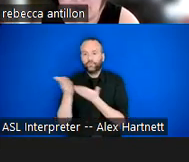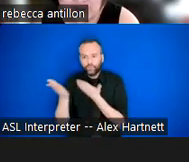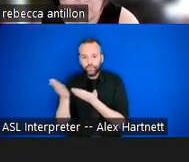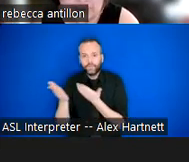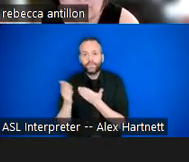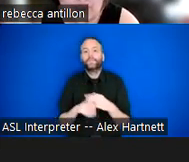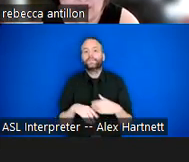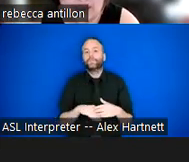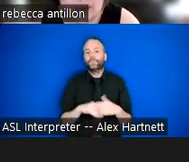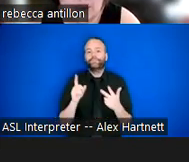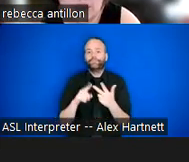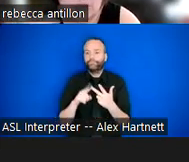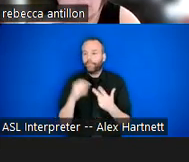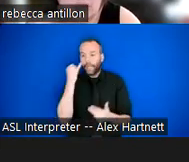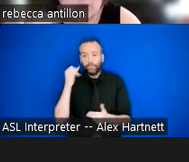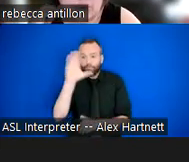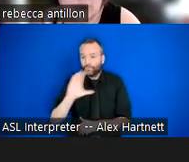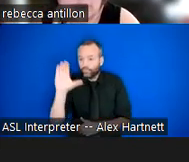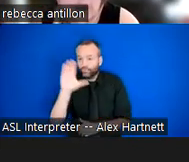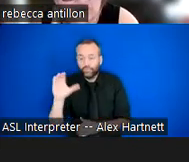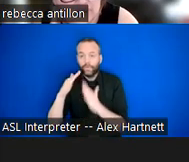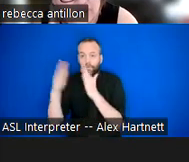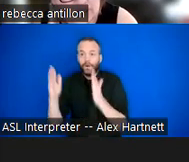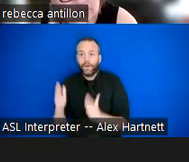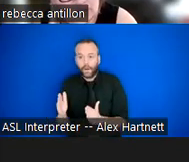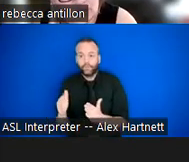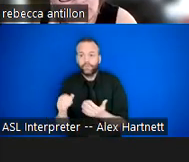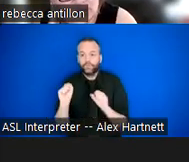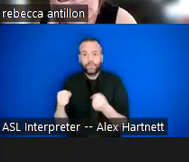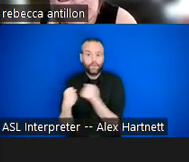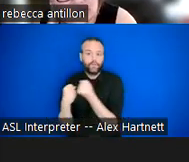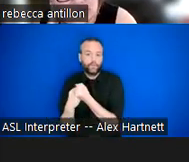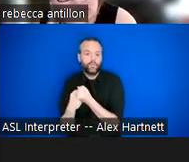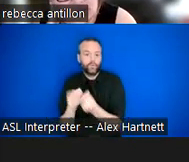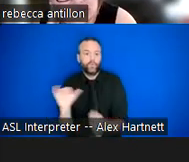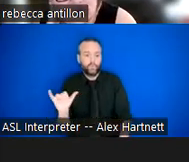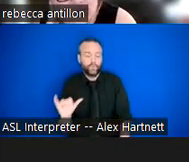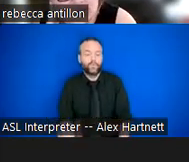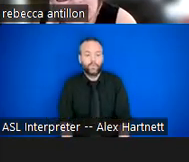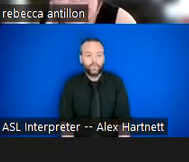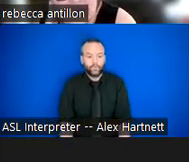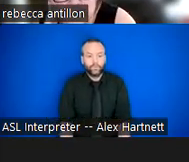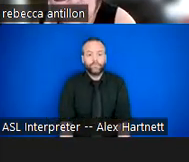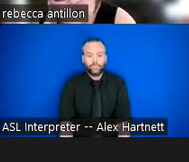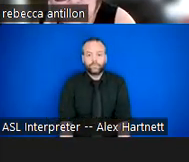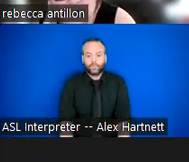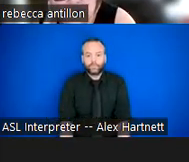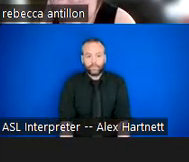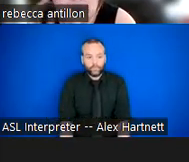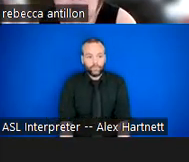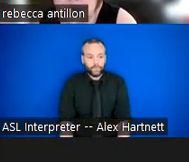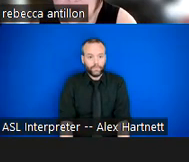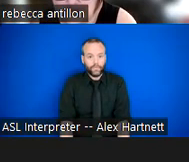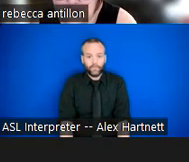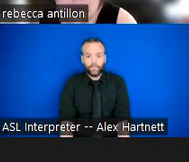Gardens, which we've highlighted here, is one of the support groups offered by True Evolution. It is provided in a hybrid format, so